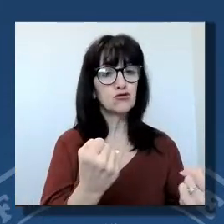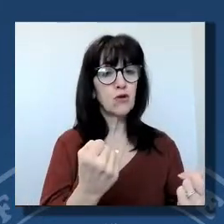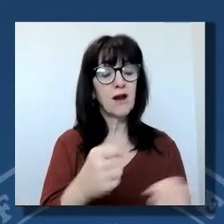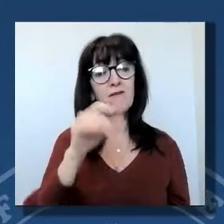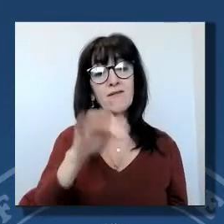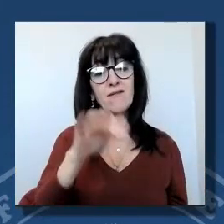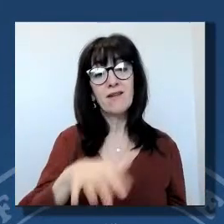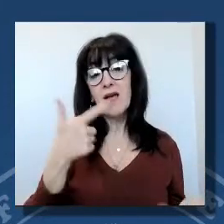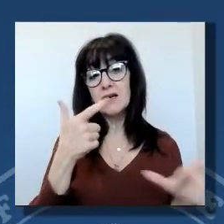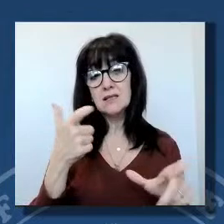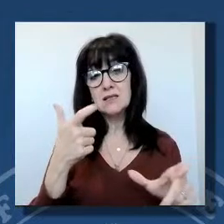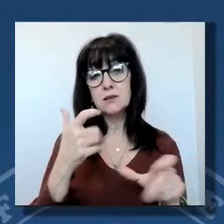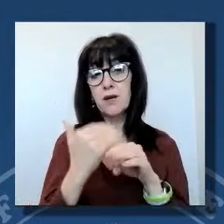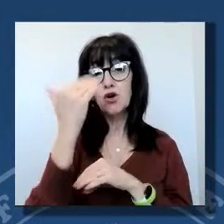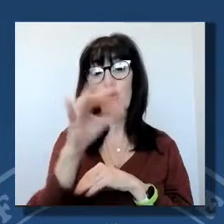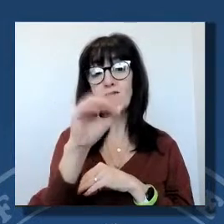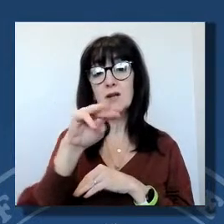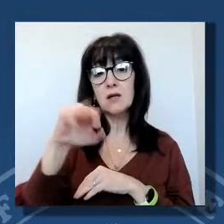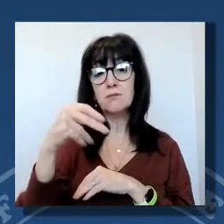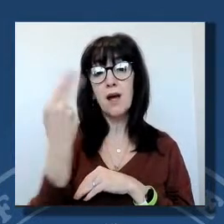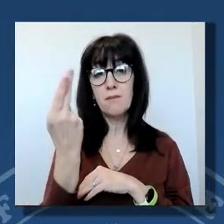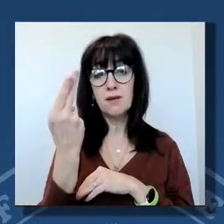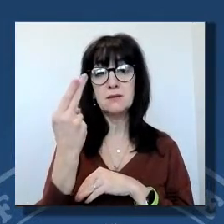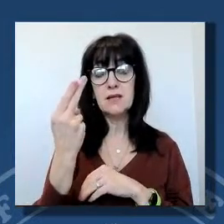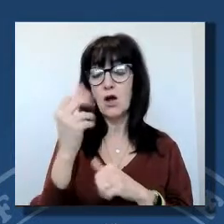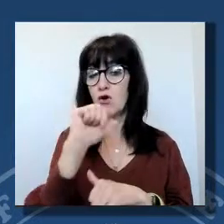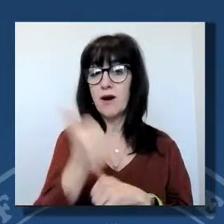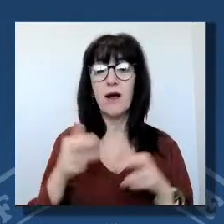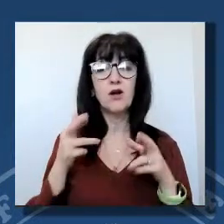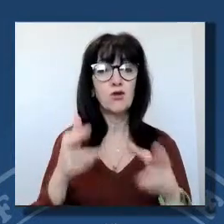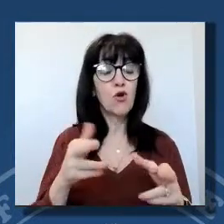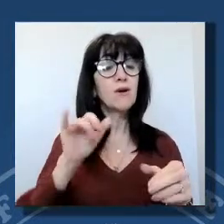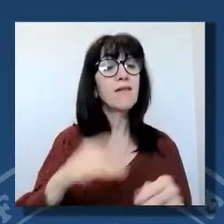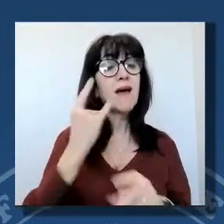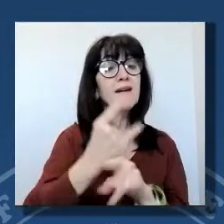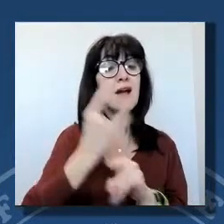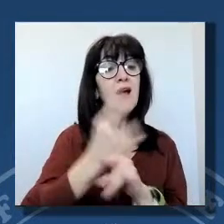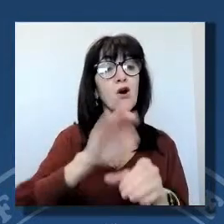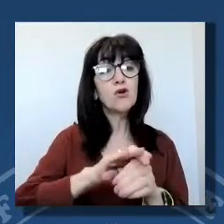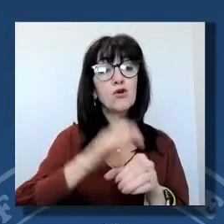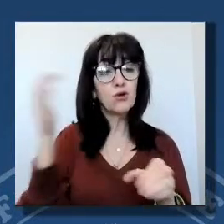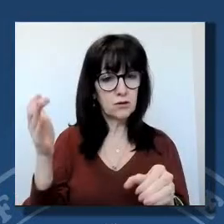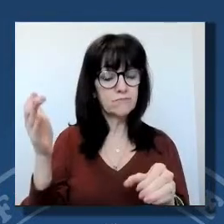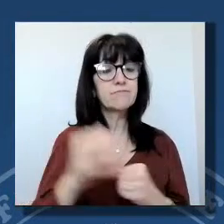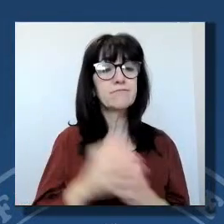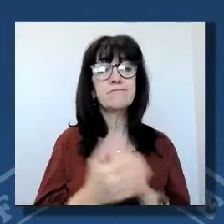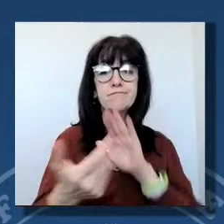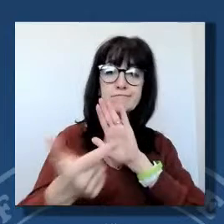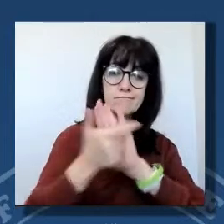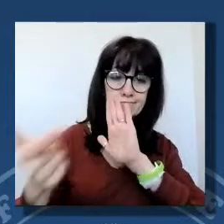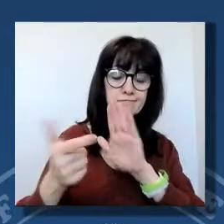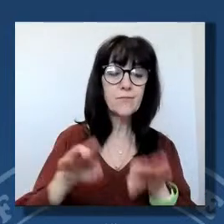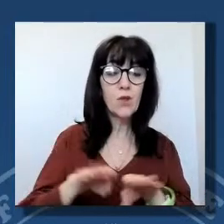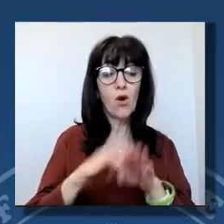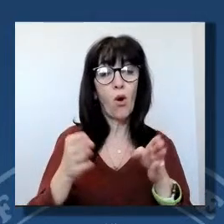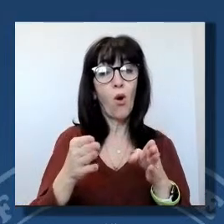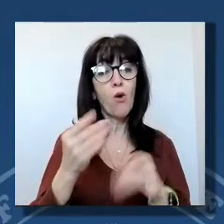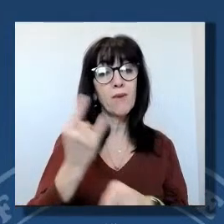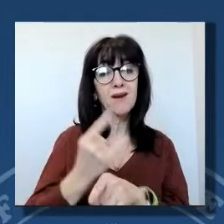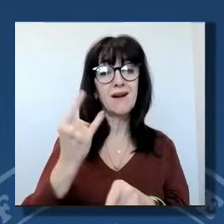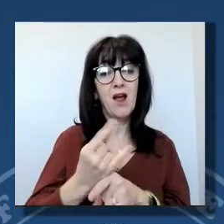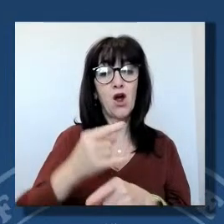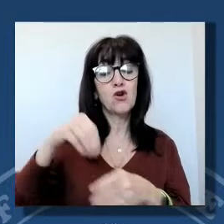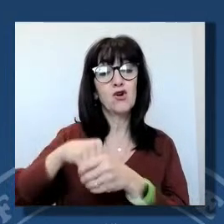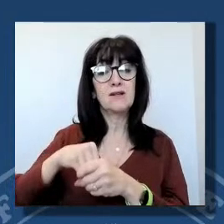hour on any road. Establishing an open container law, prohibiting open alcohol containers in the passenger areas of vehicles while